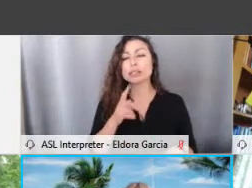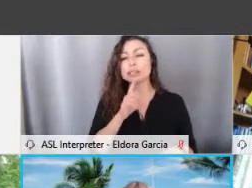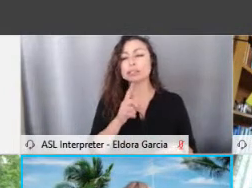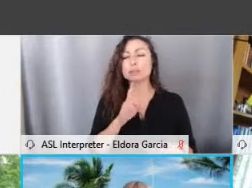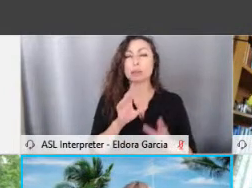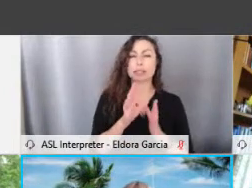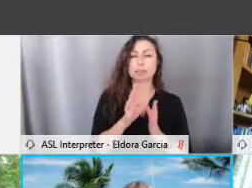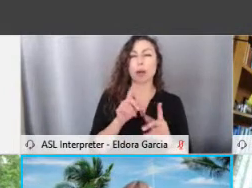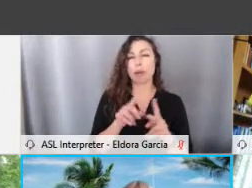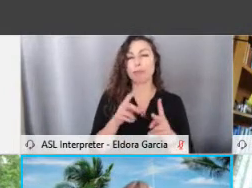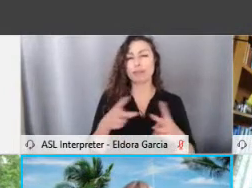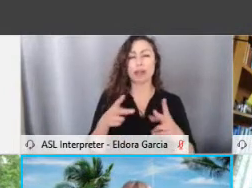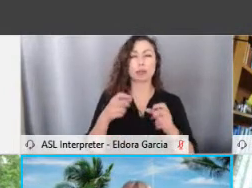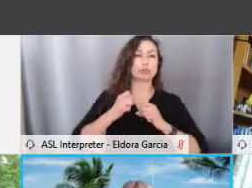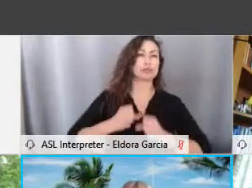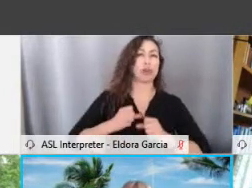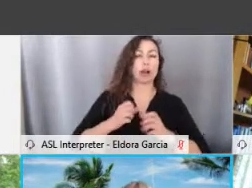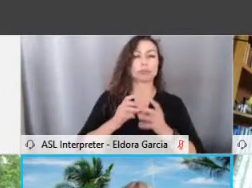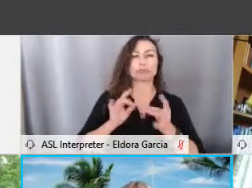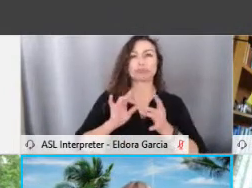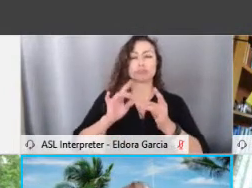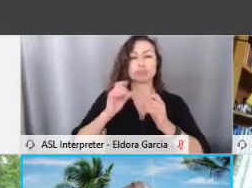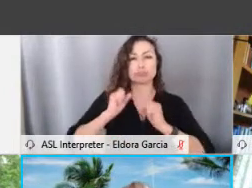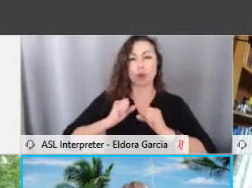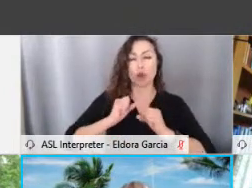small but very vocal group of